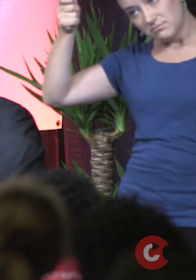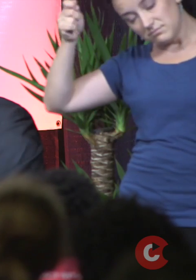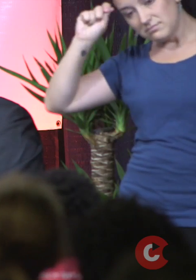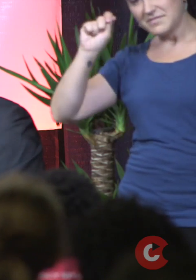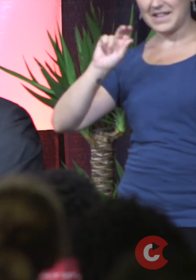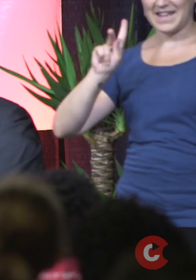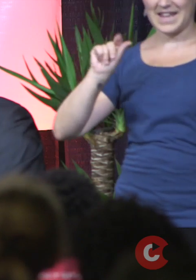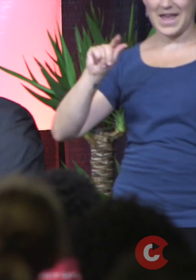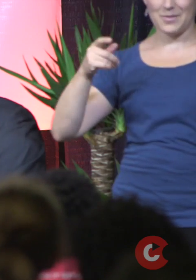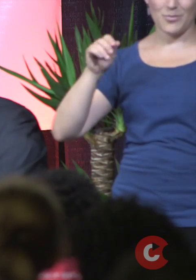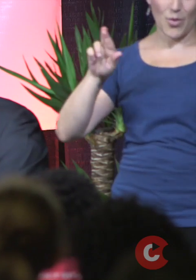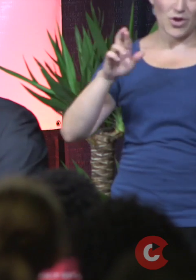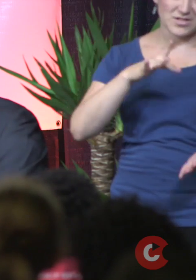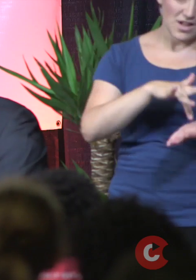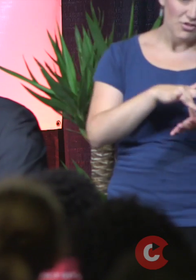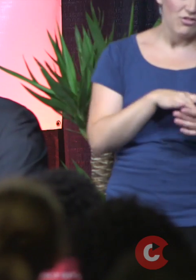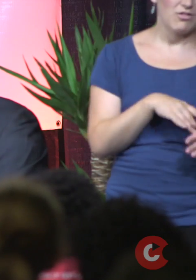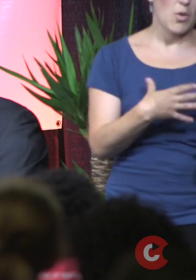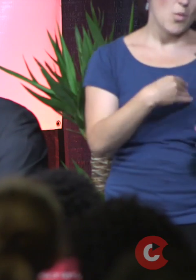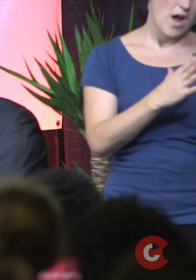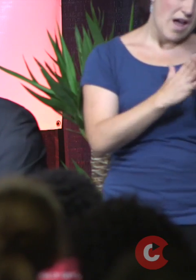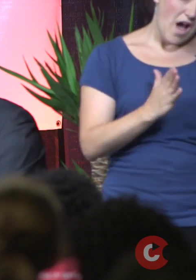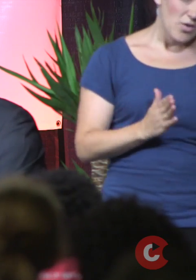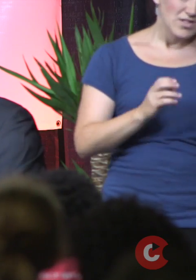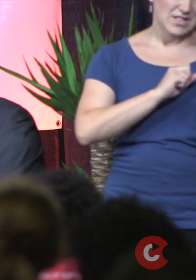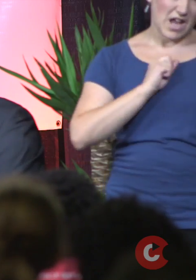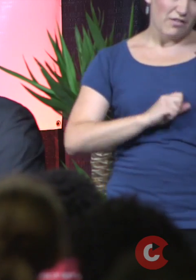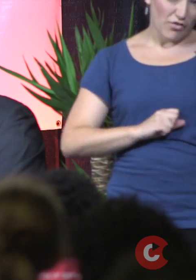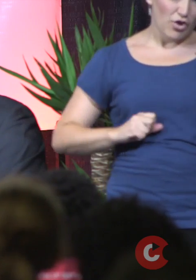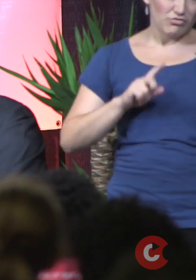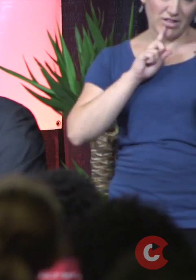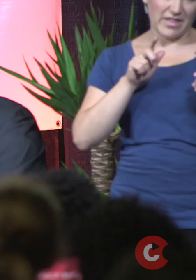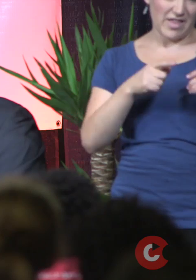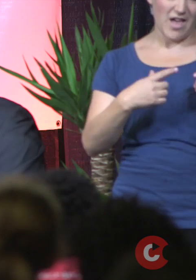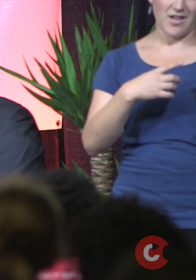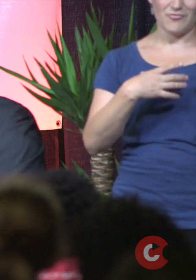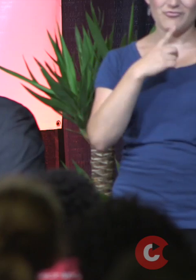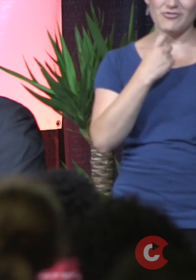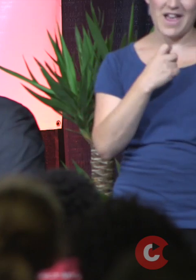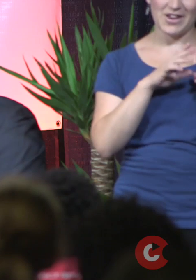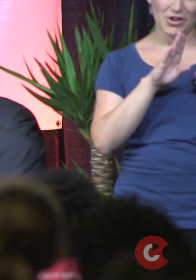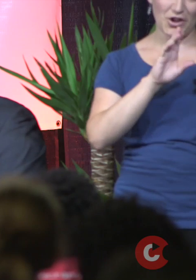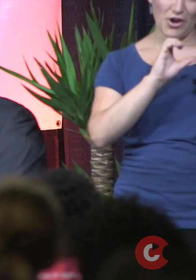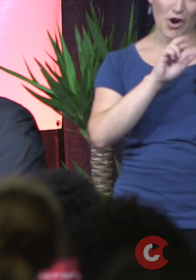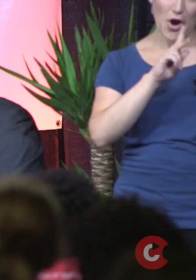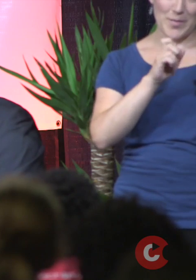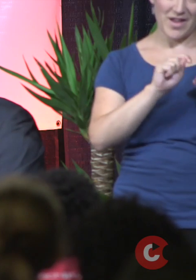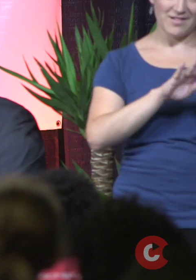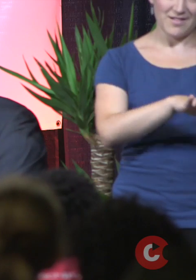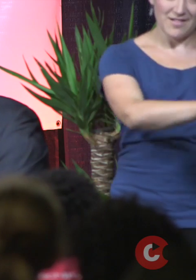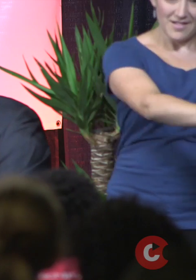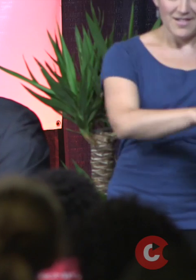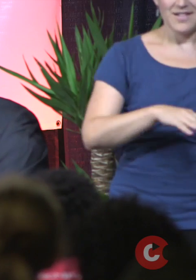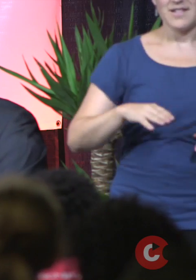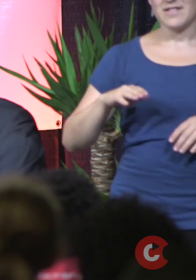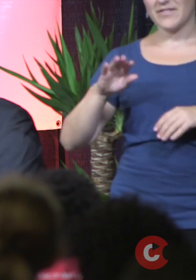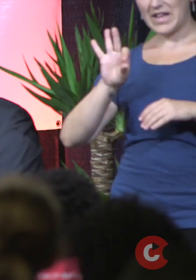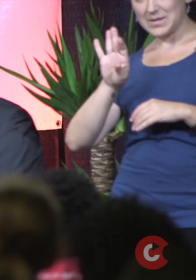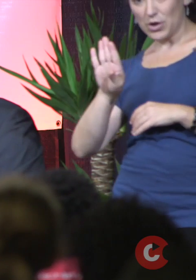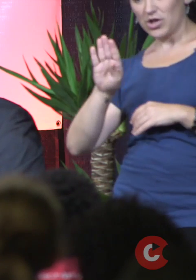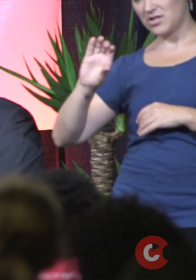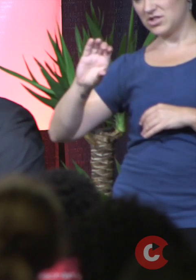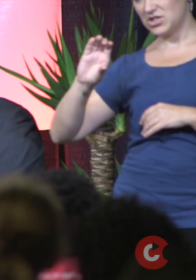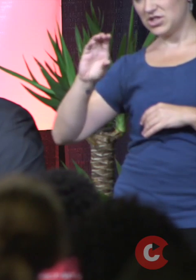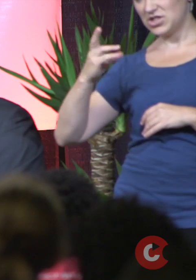Center, to the White House, to Stanford. Stanford actually rolled out the red carpet. Facebook, Sheryl Sandberg herself greeted us at